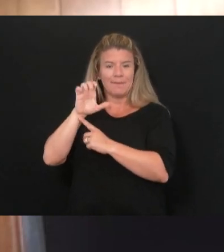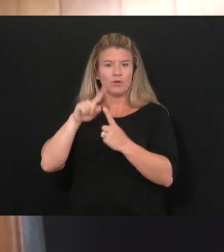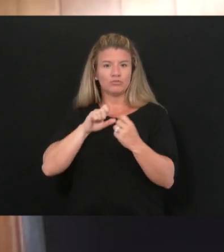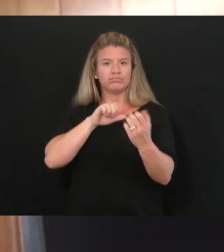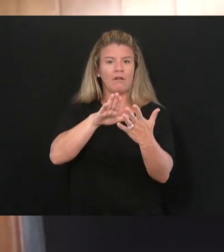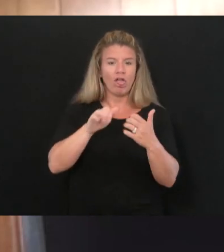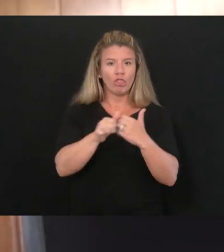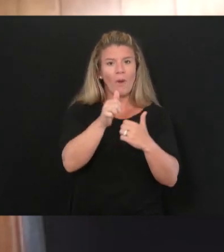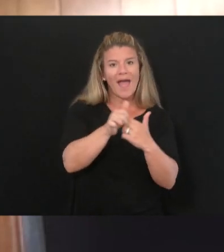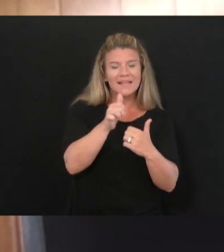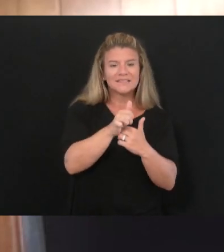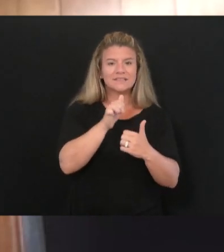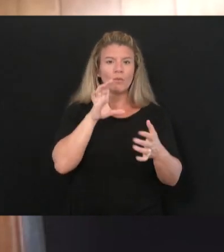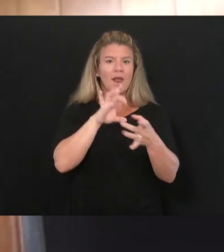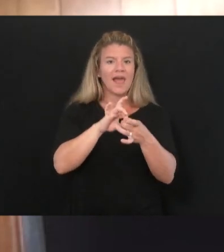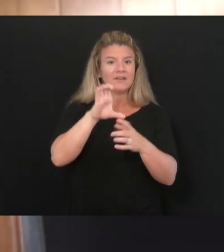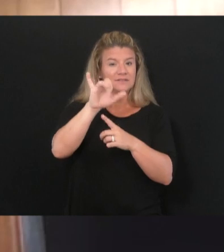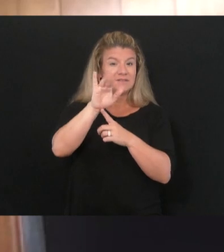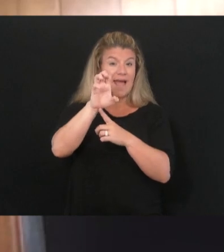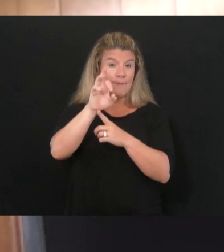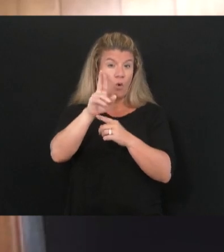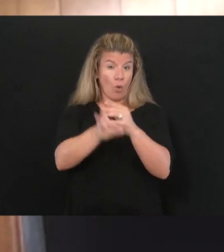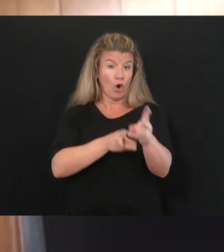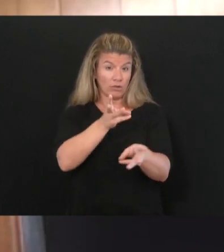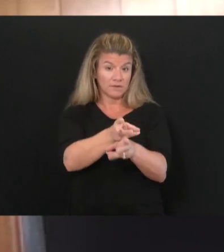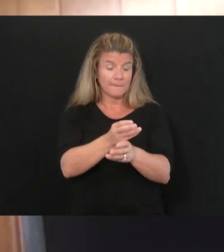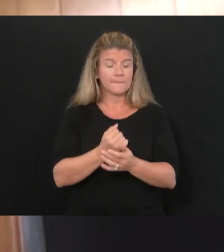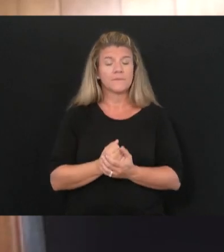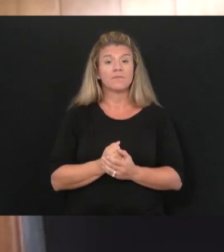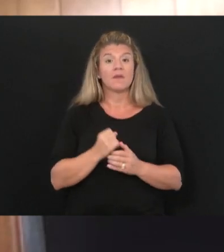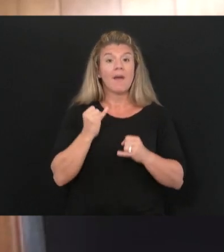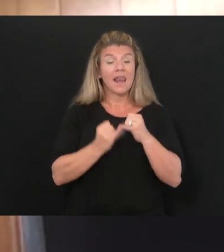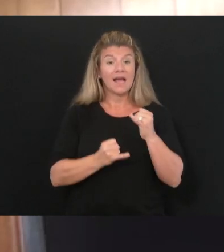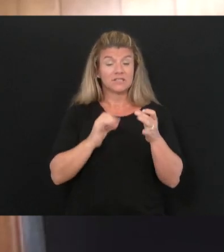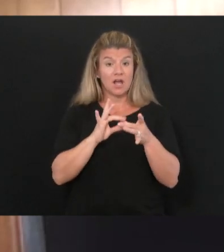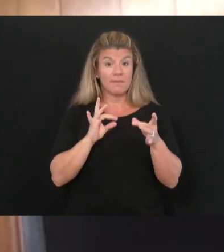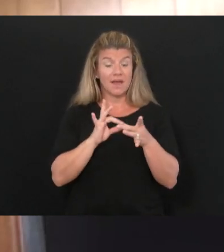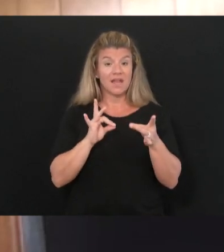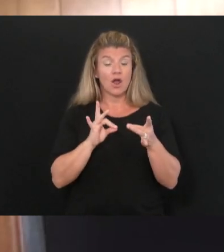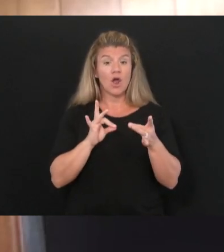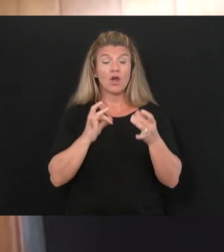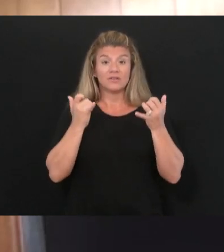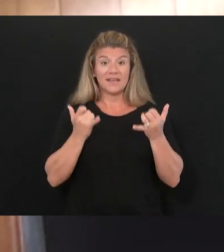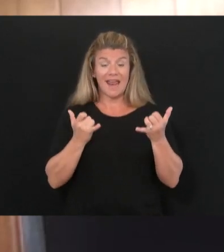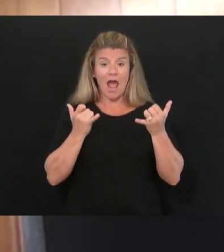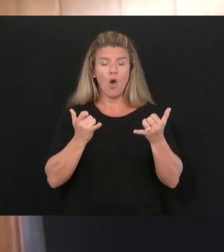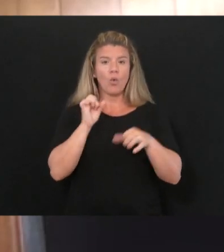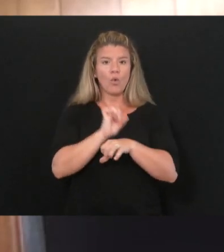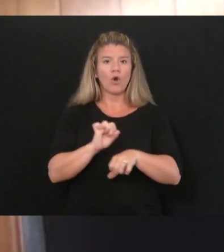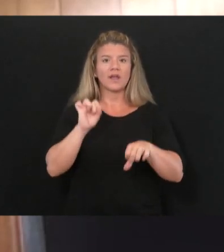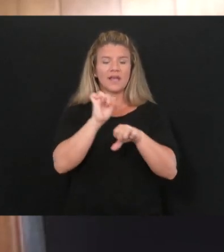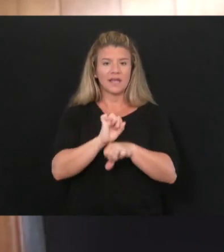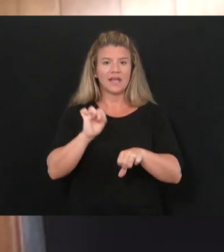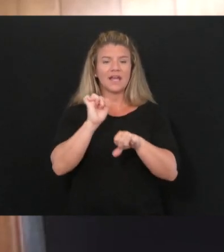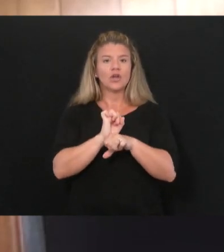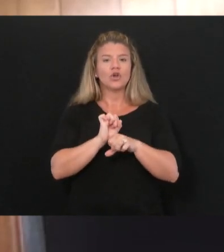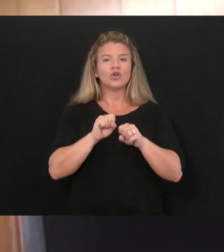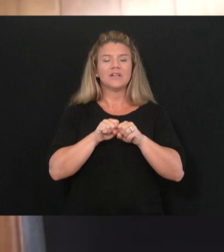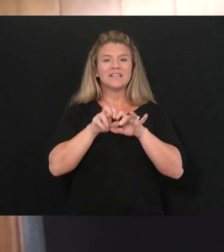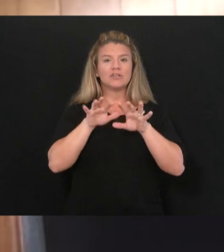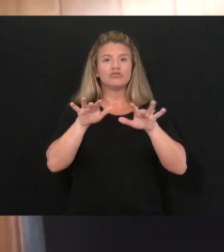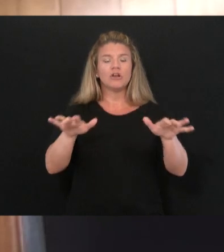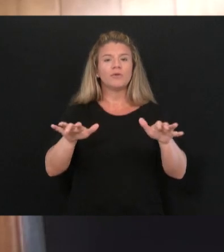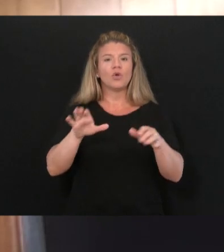threats to us related to cyber. And the last thing is an effort is going on logistically to distribute